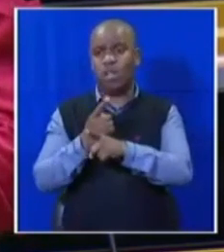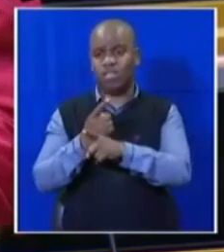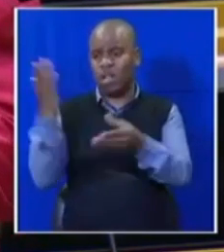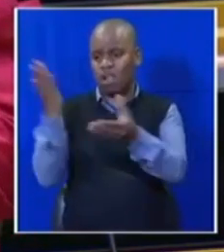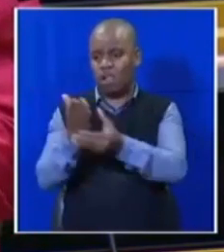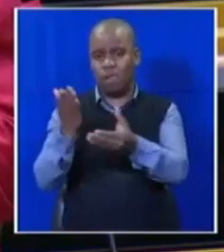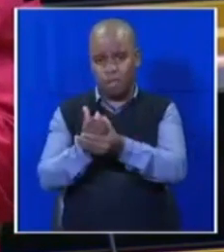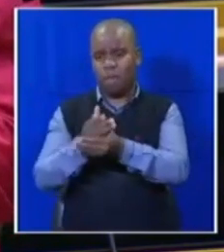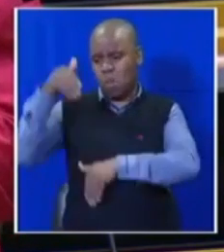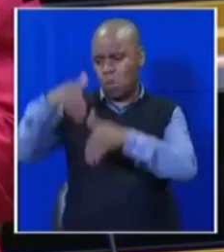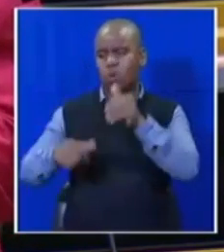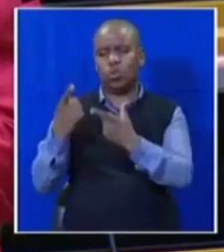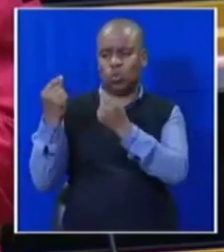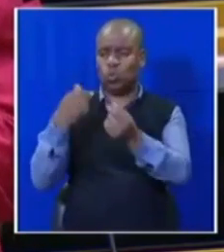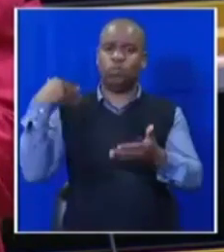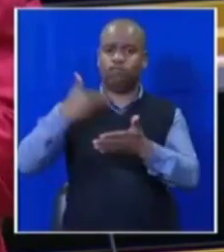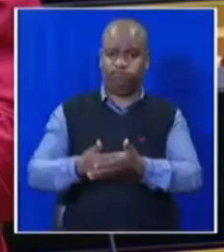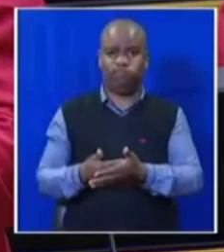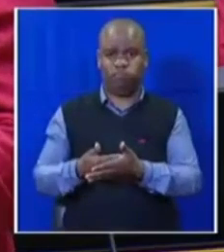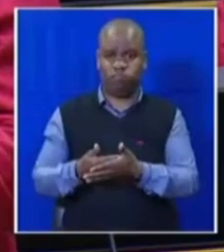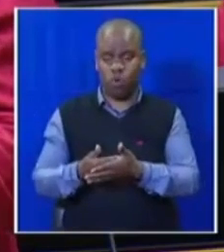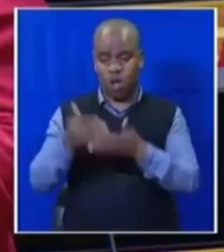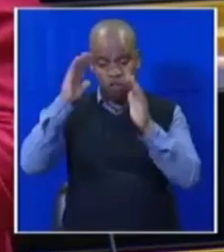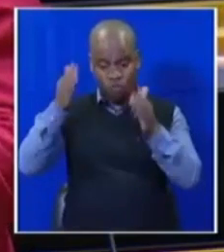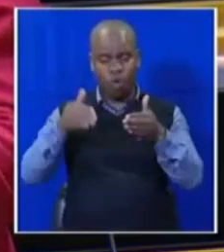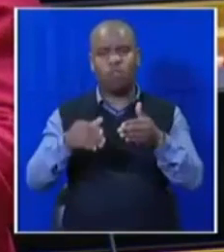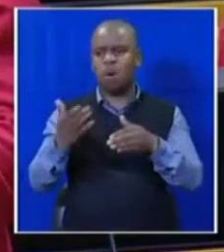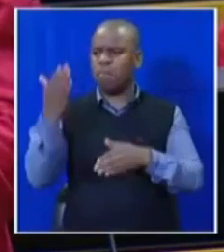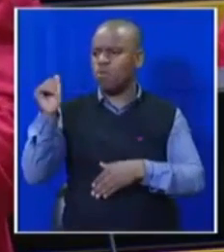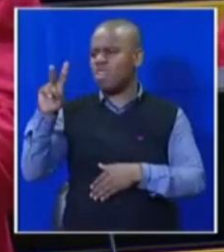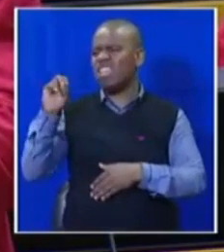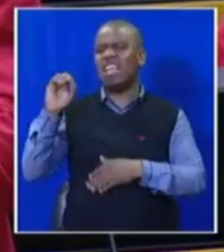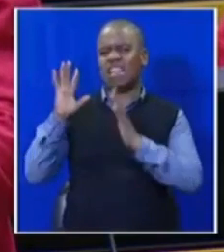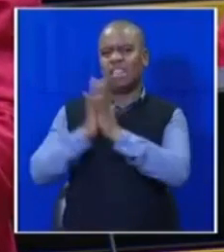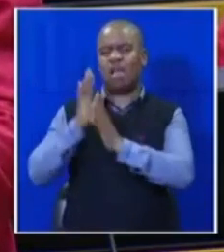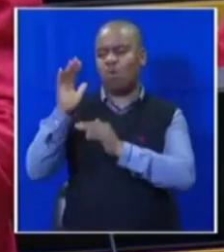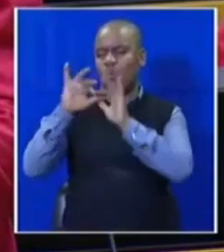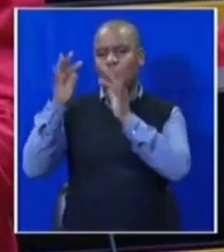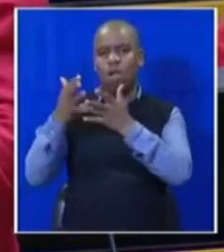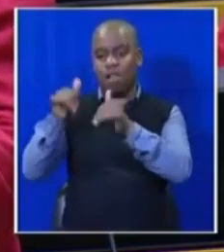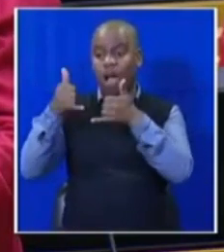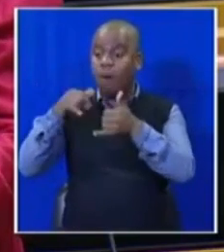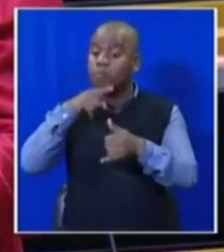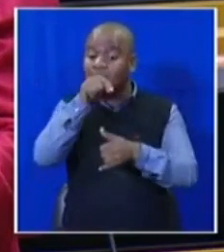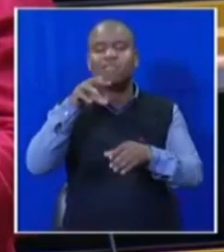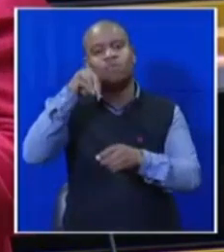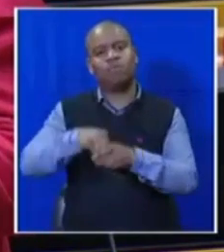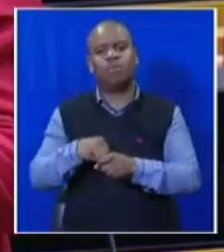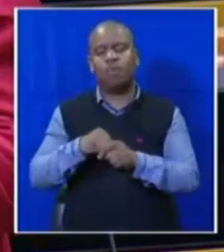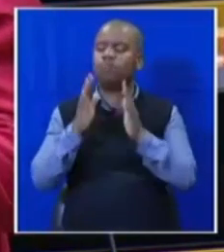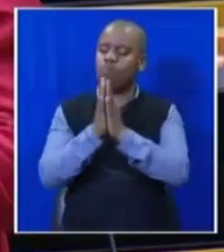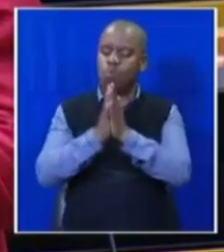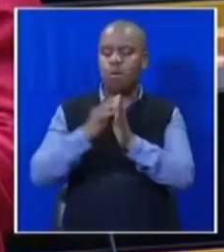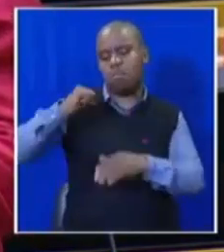corrupt activities his clique committed for the 2010 World Cup. Further call on the people of Nelson